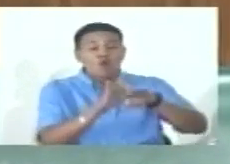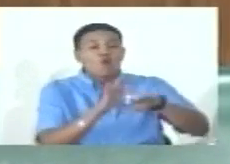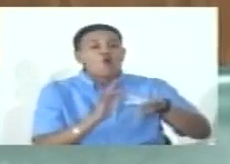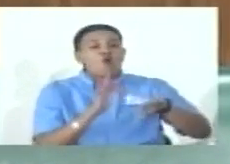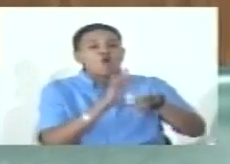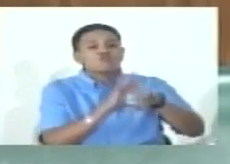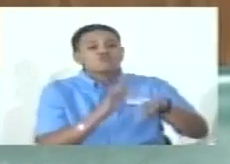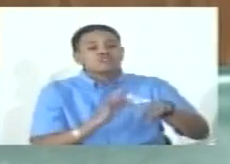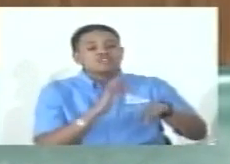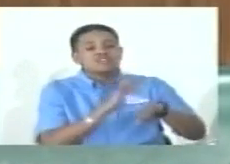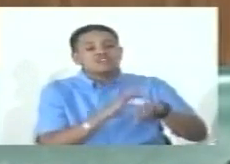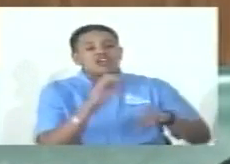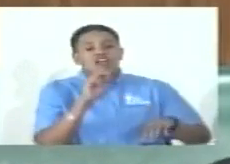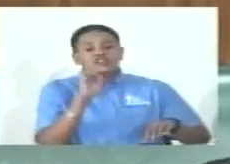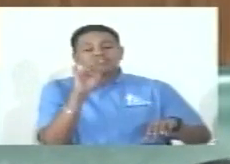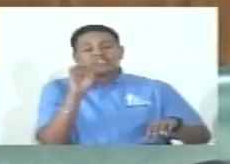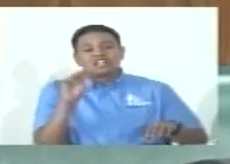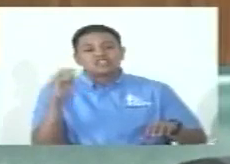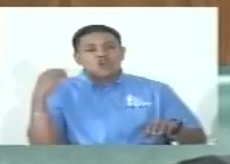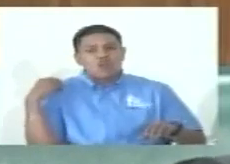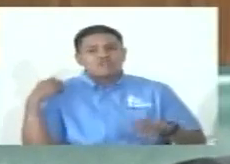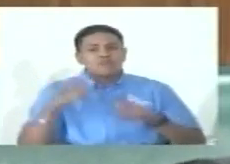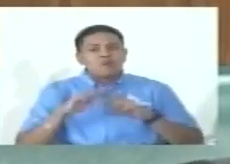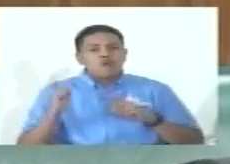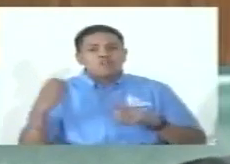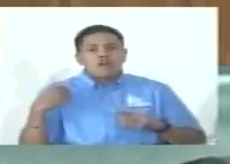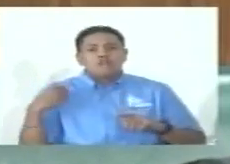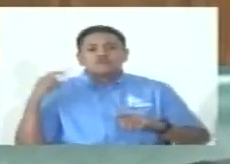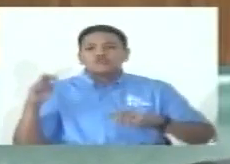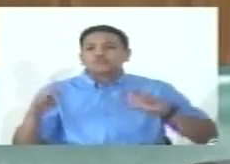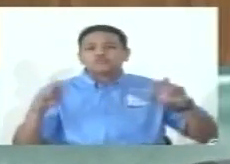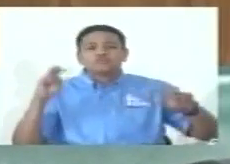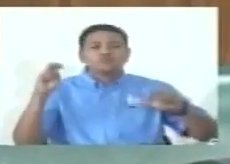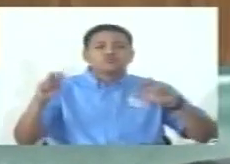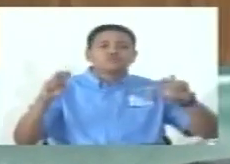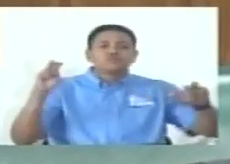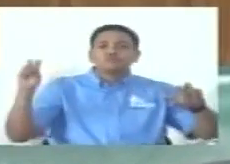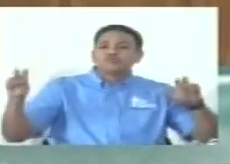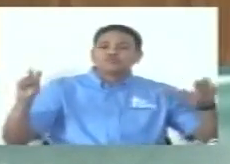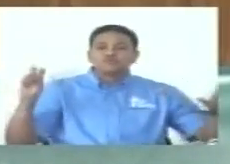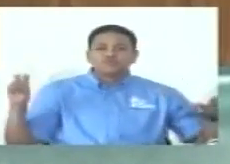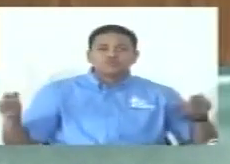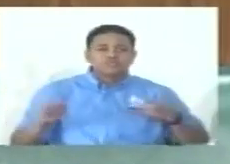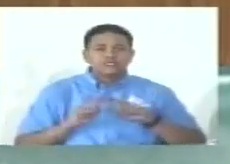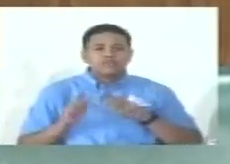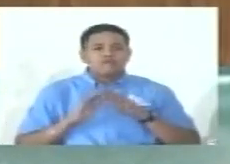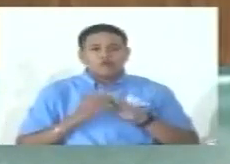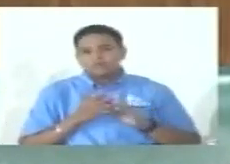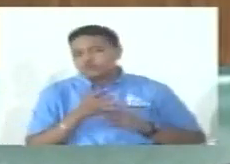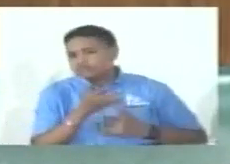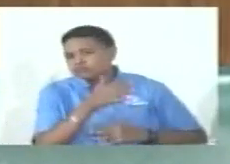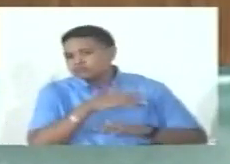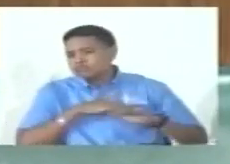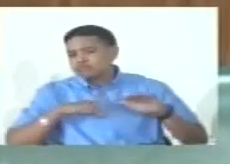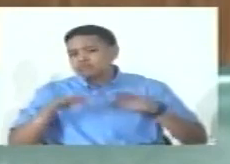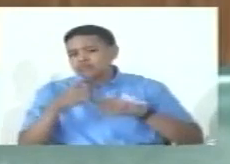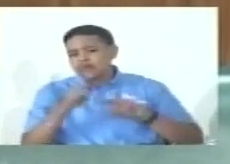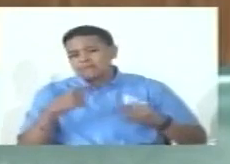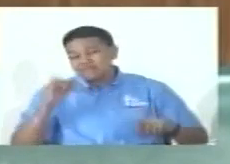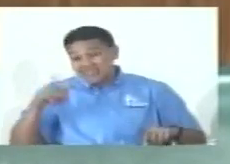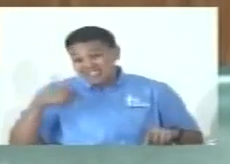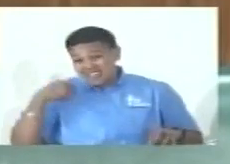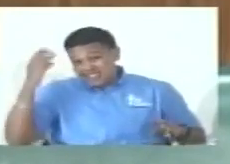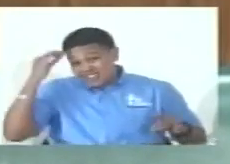her conciliation officers and her other officers to go out into the communities. And that, I think, was very,